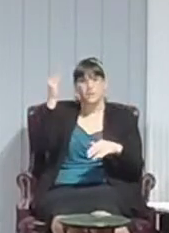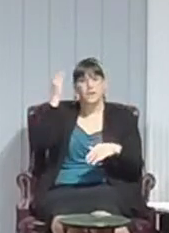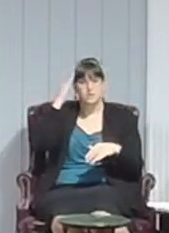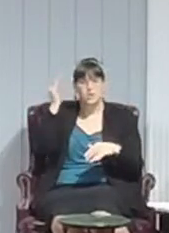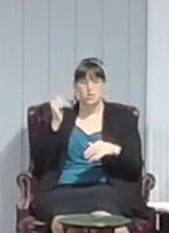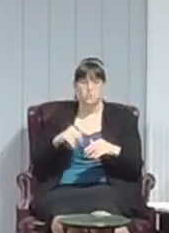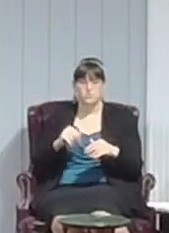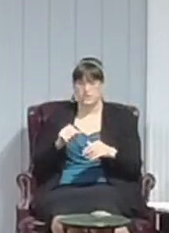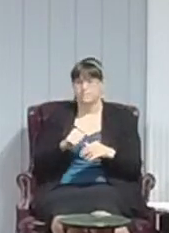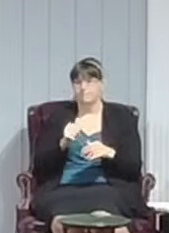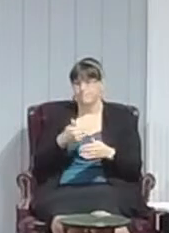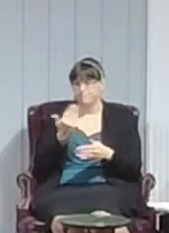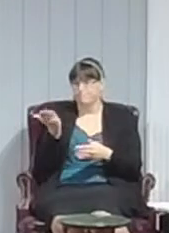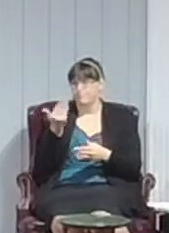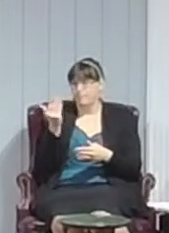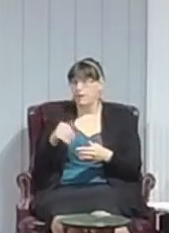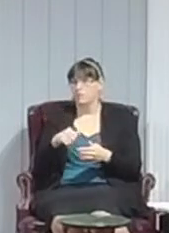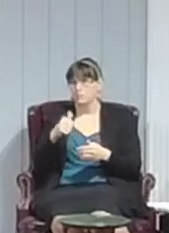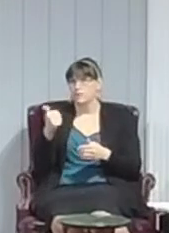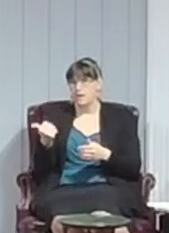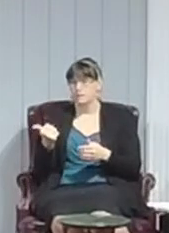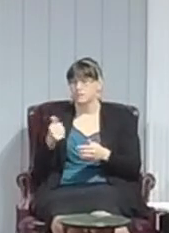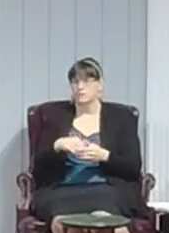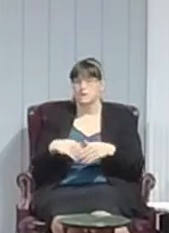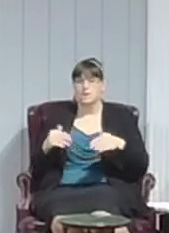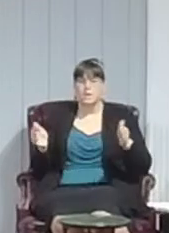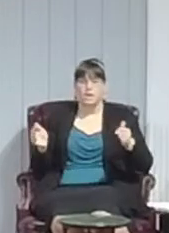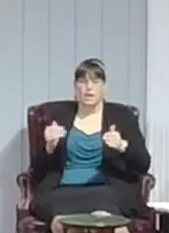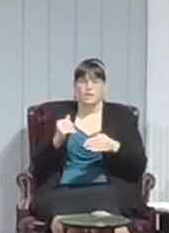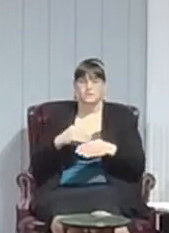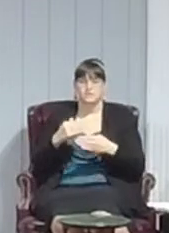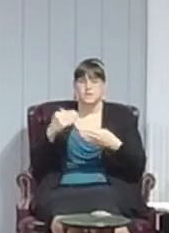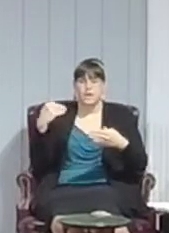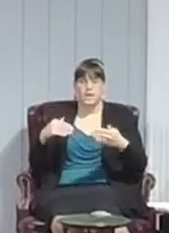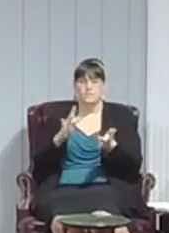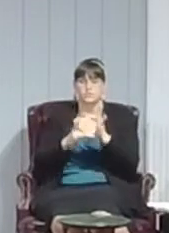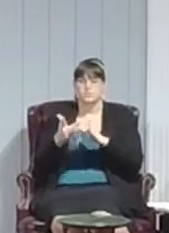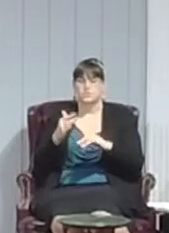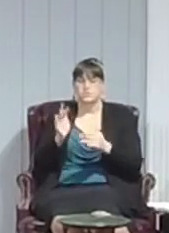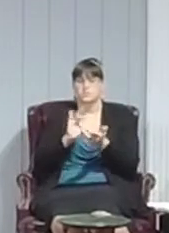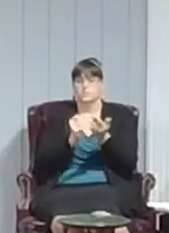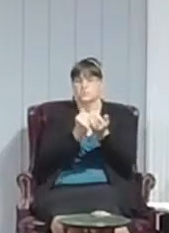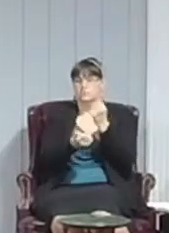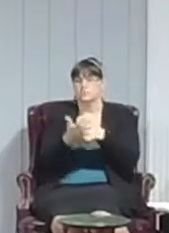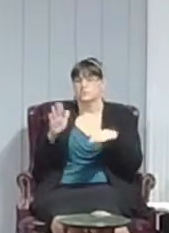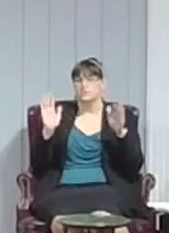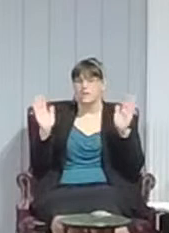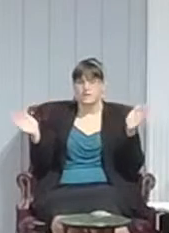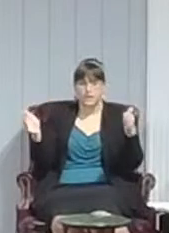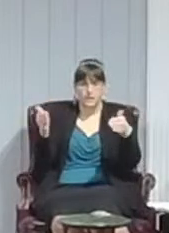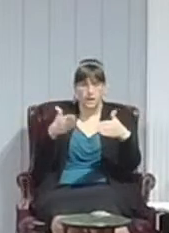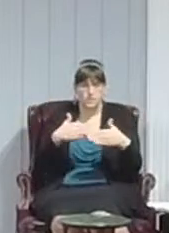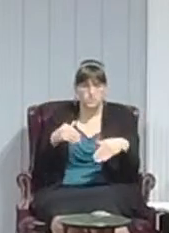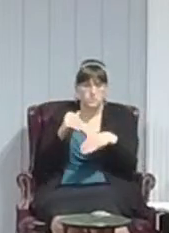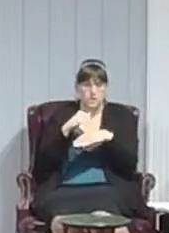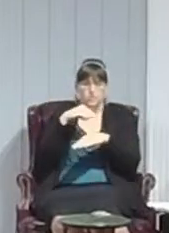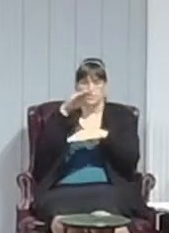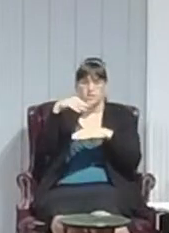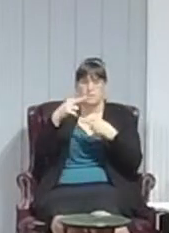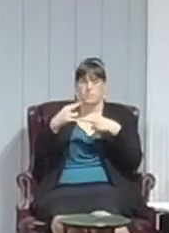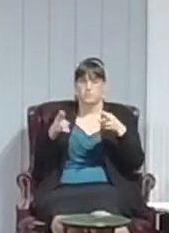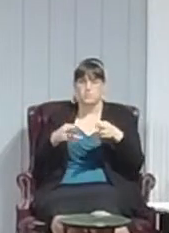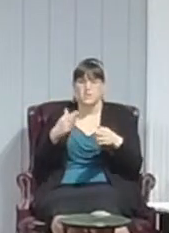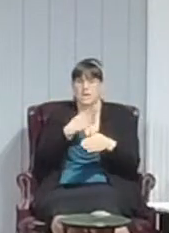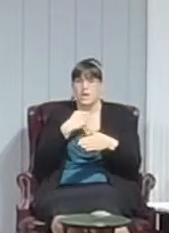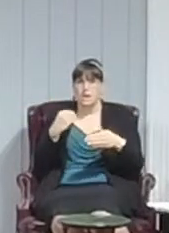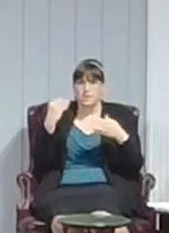there. And we know that after Jesus was crucified, they huddled themselves together in an upper room. And they did. They were concerned about whether they would